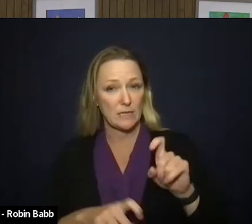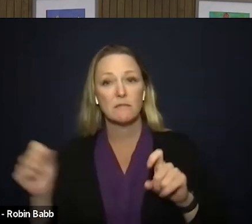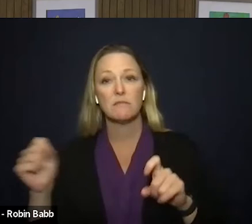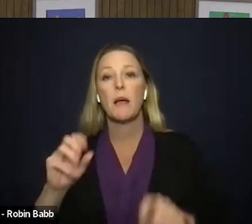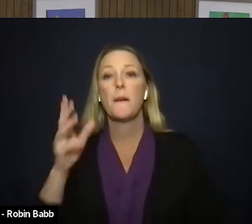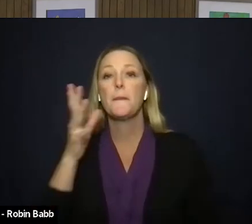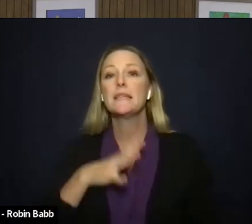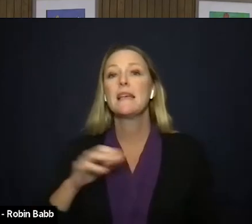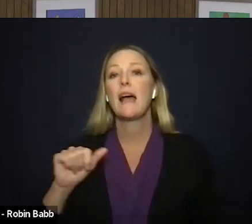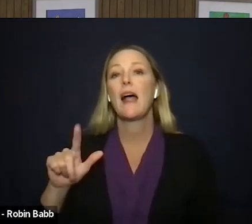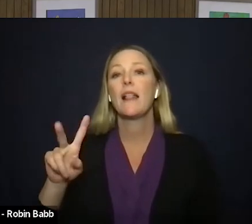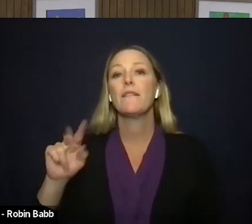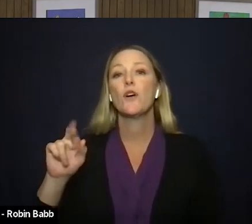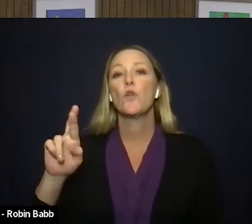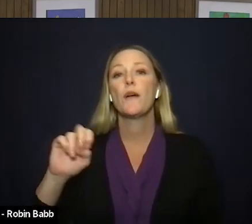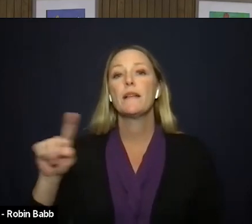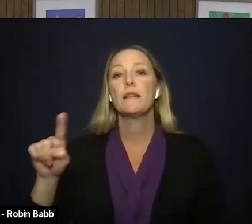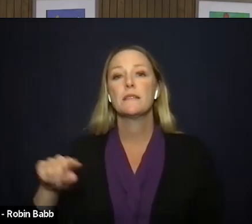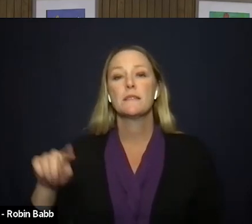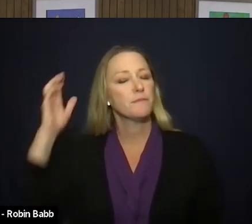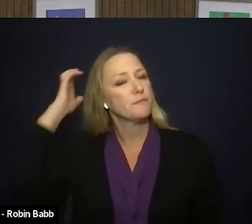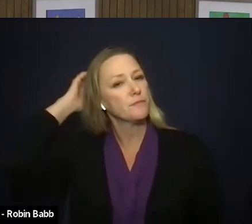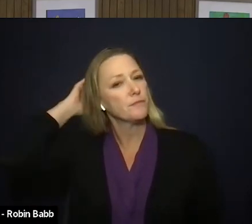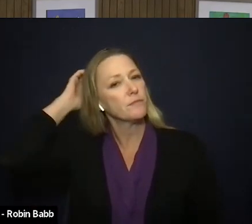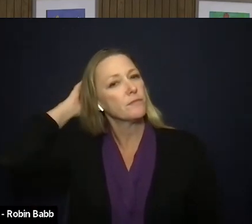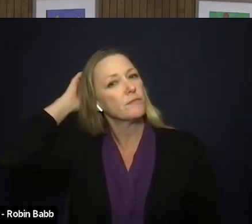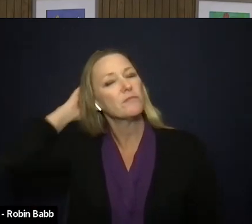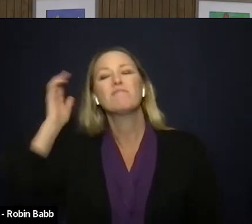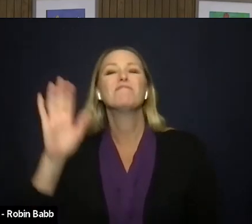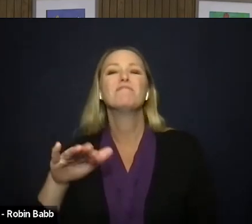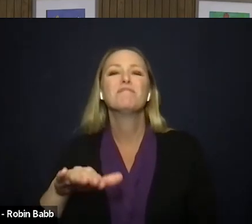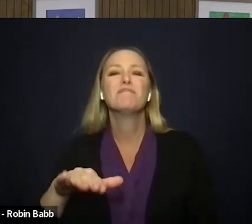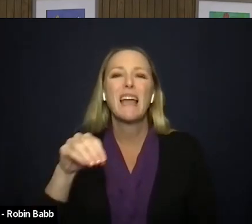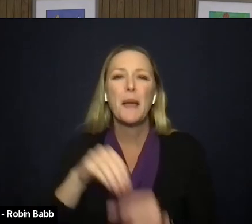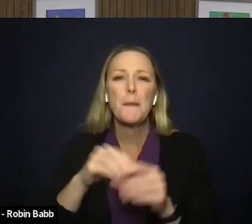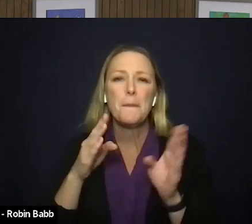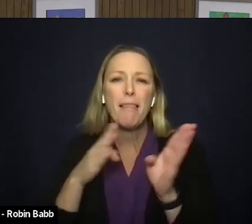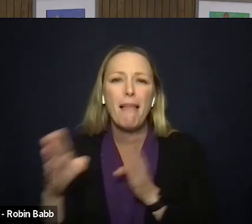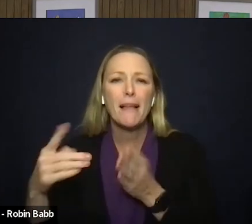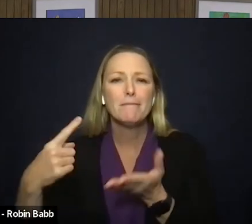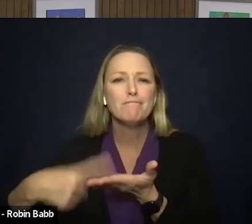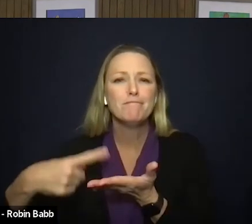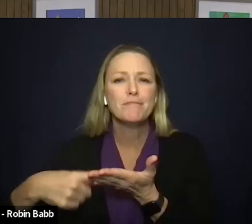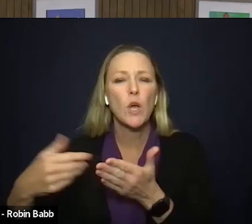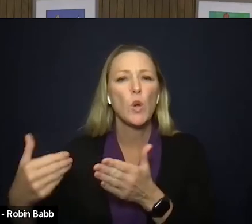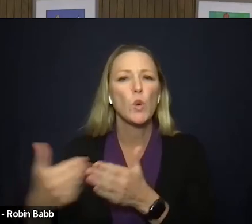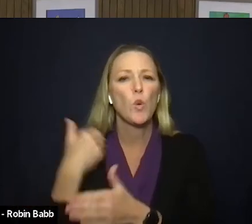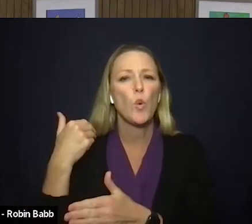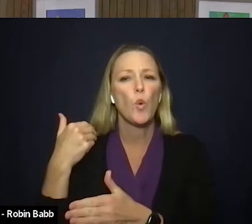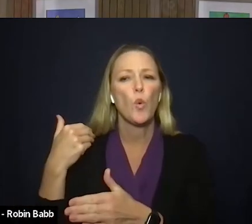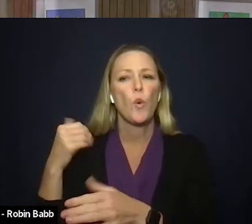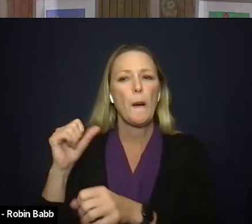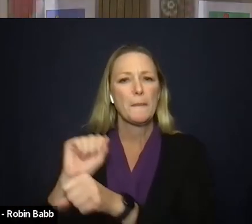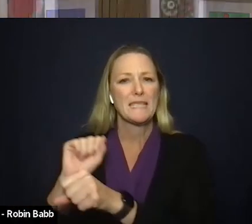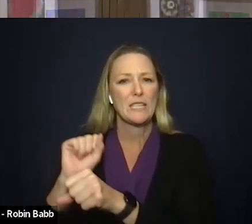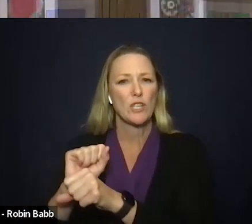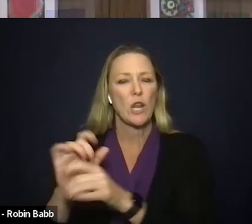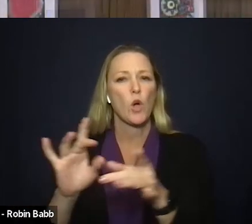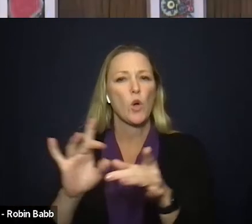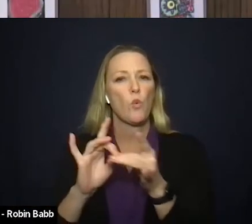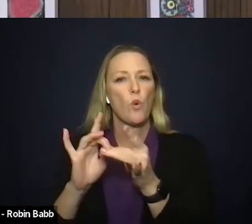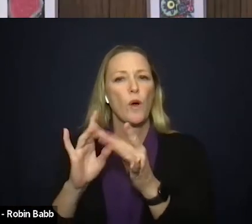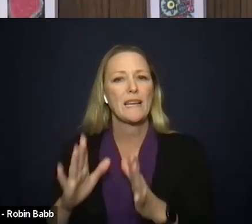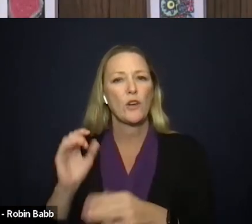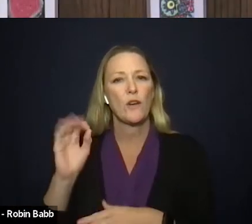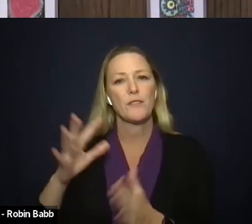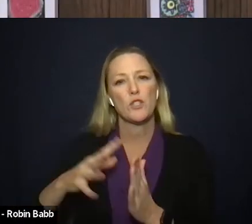alvarez miss kerry in the plan it talks about a new position of coordinator of student community